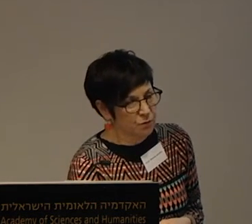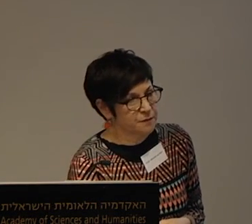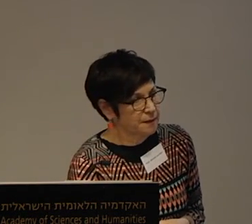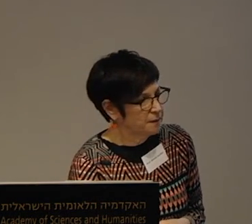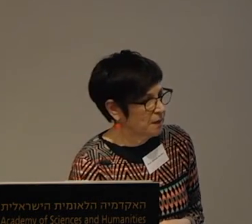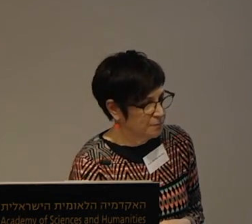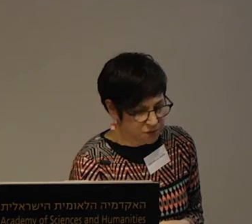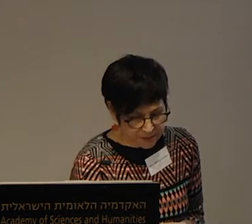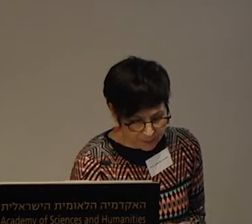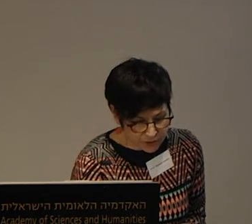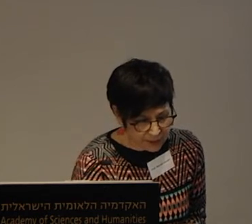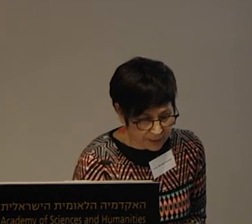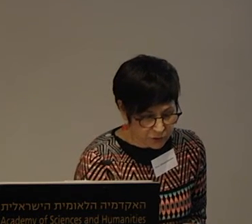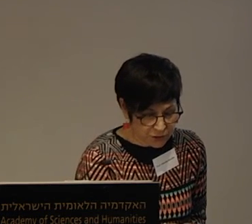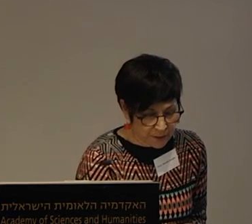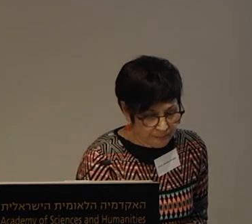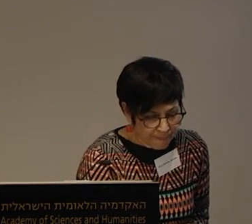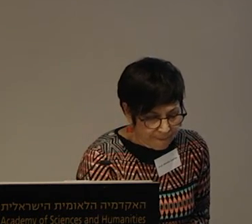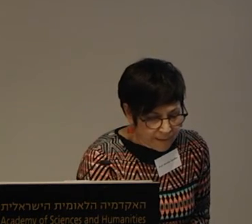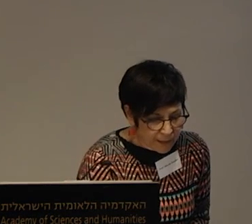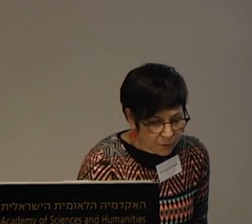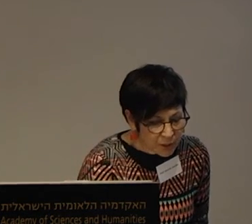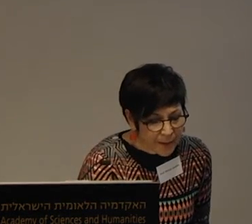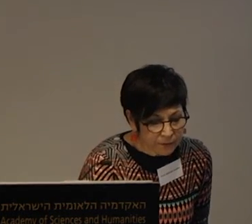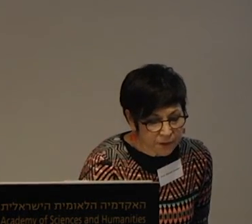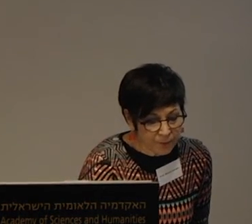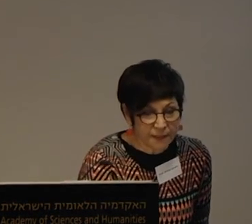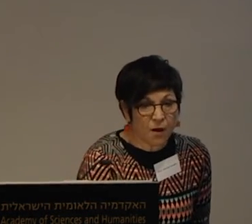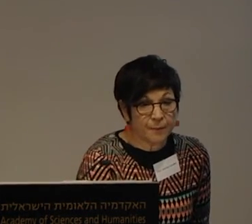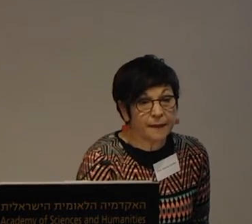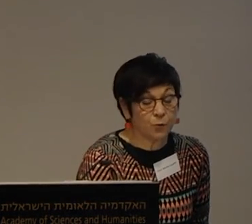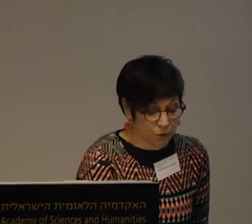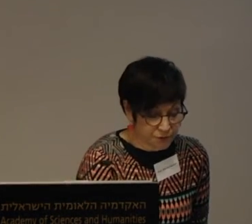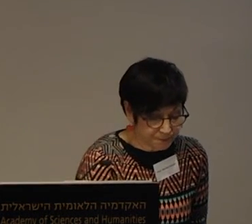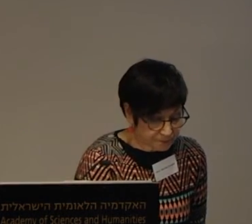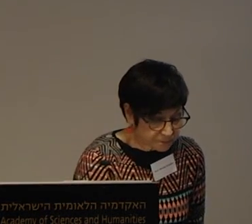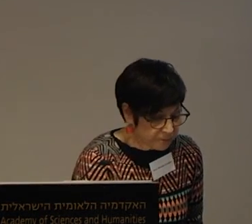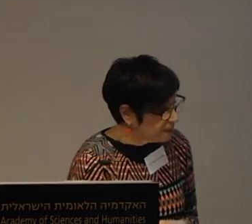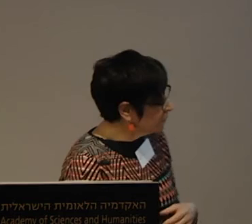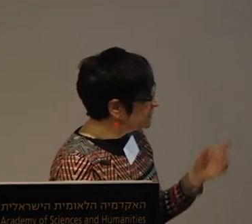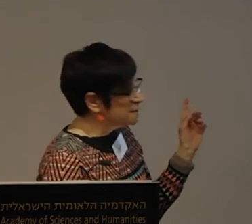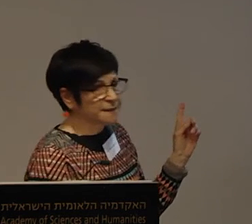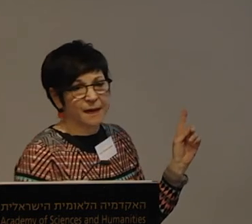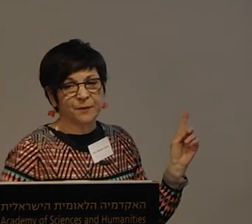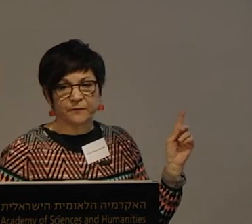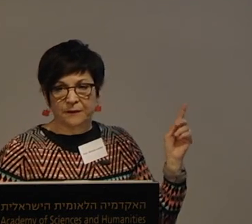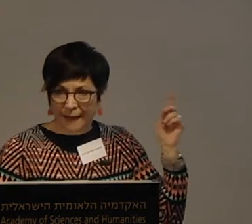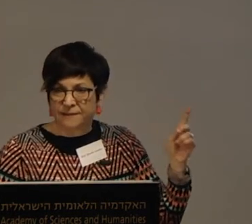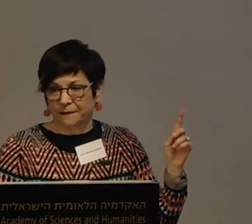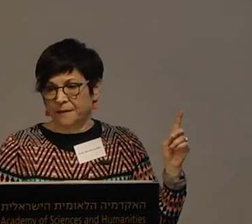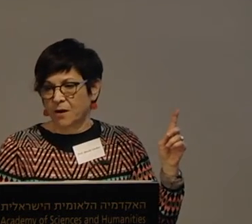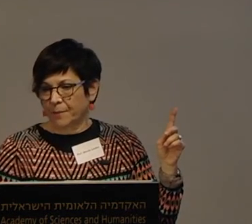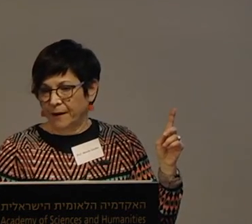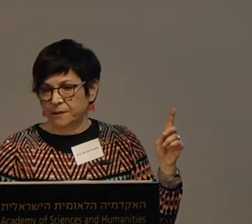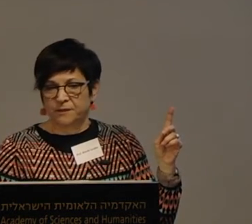of such words in most established sign languages. What about combining words? Well, this is an example of a